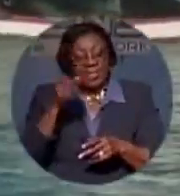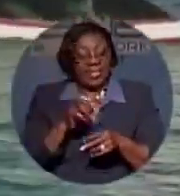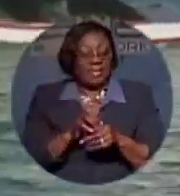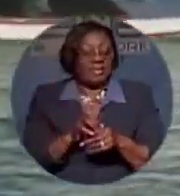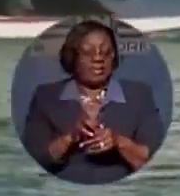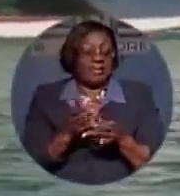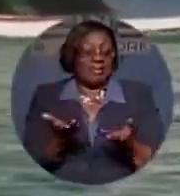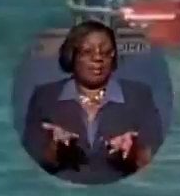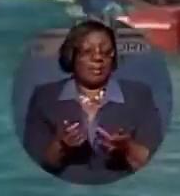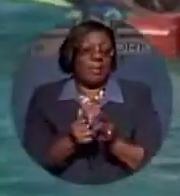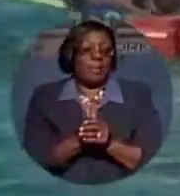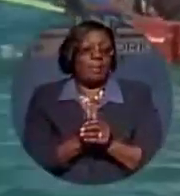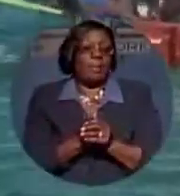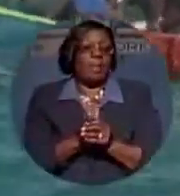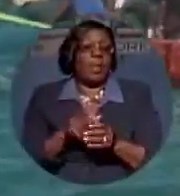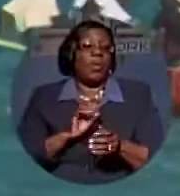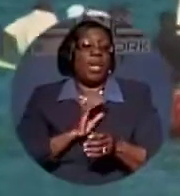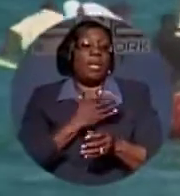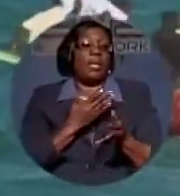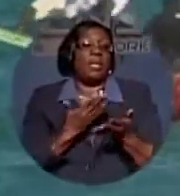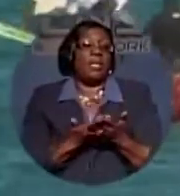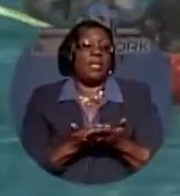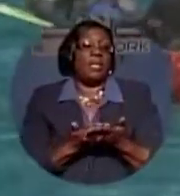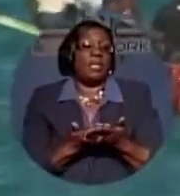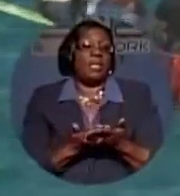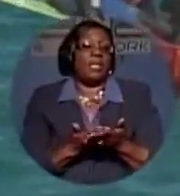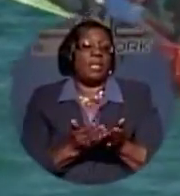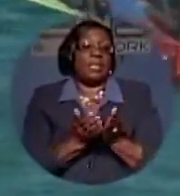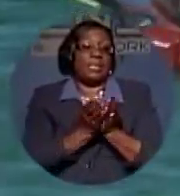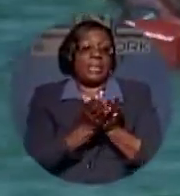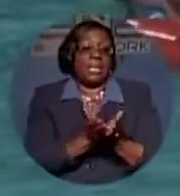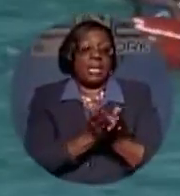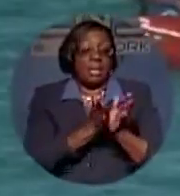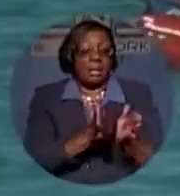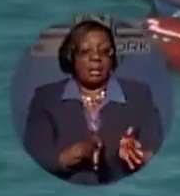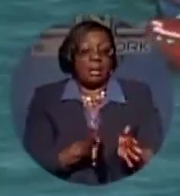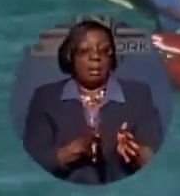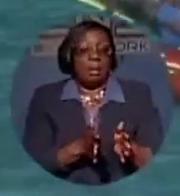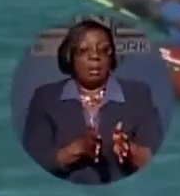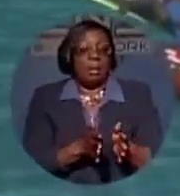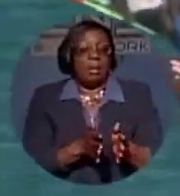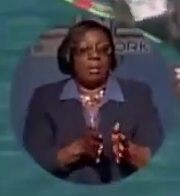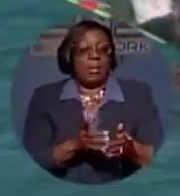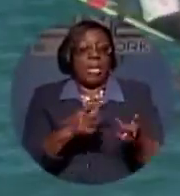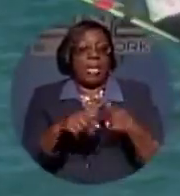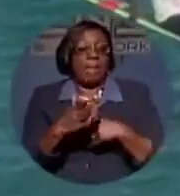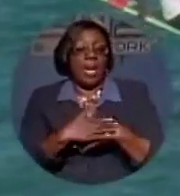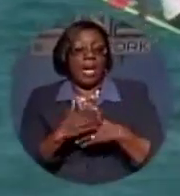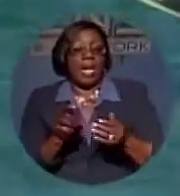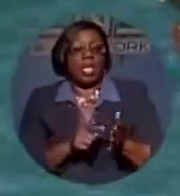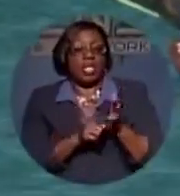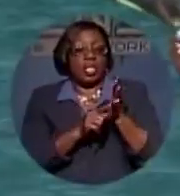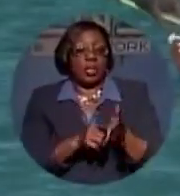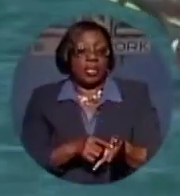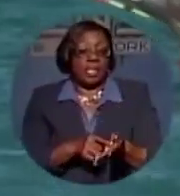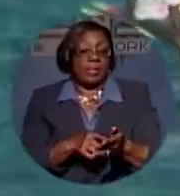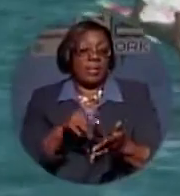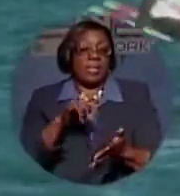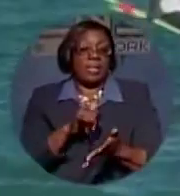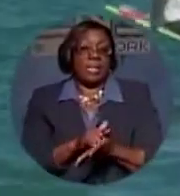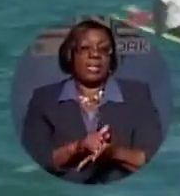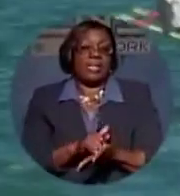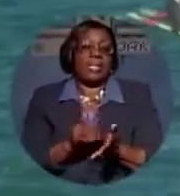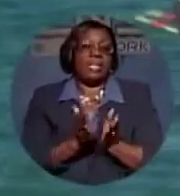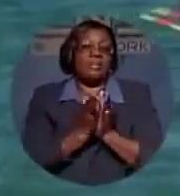skipper and Fernando, but Clyde came back and showed them that the Thunderbird is really, in